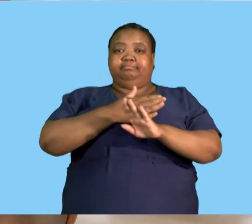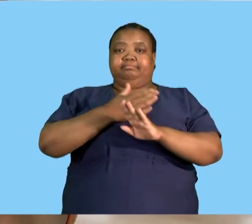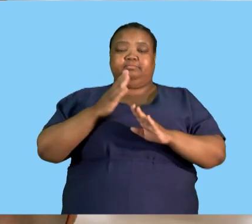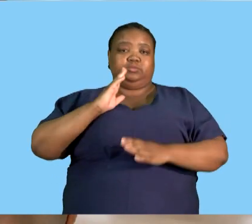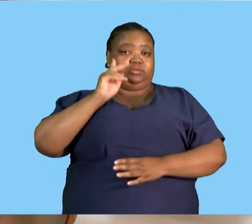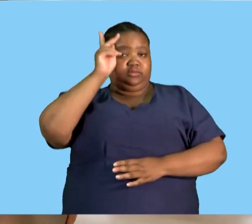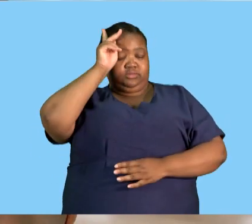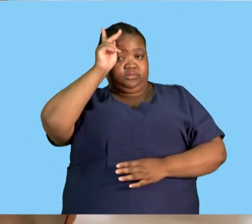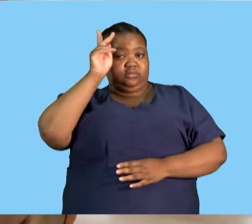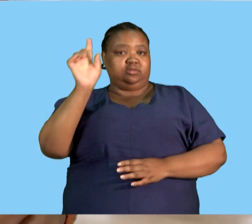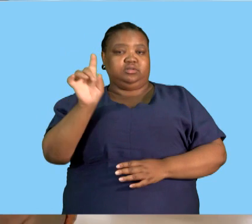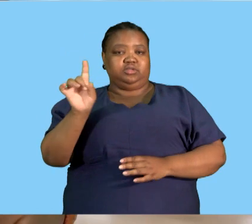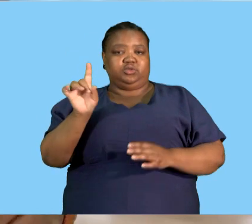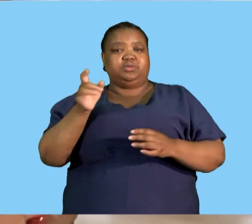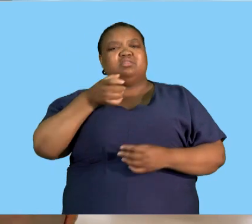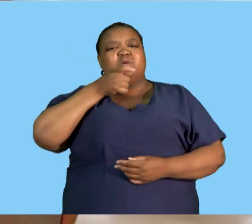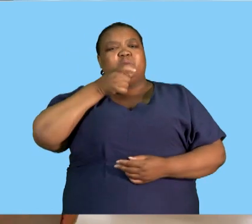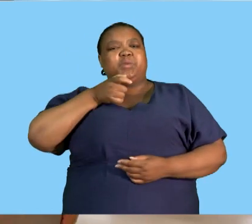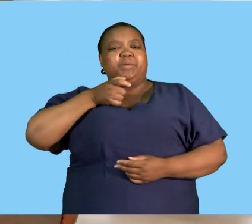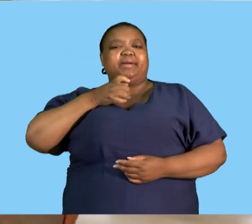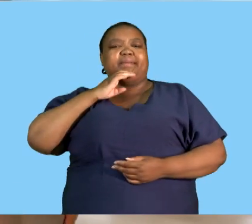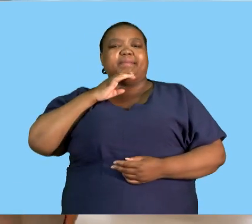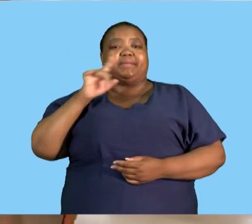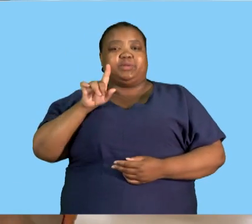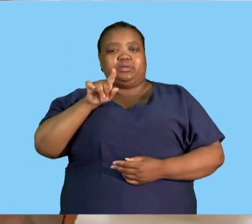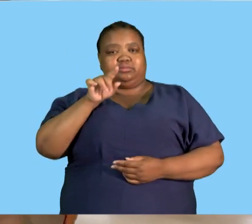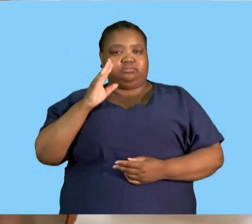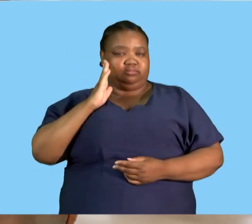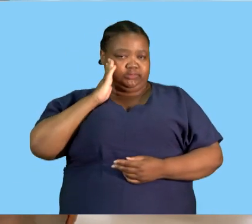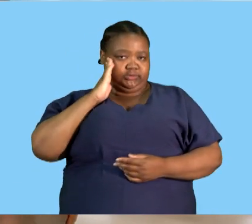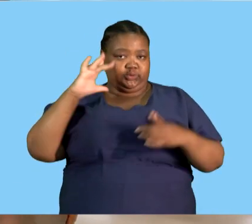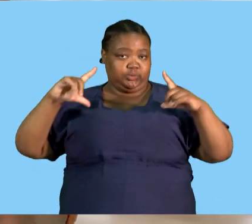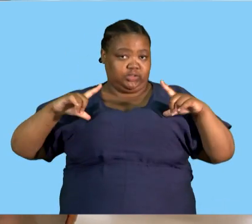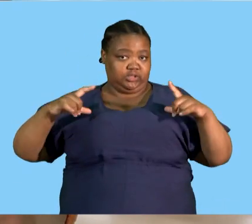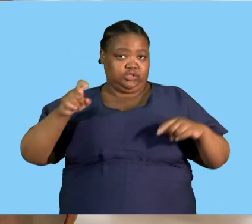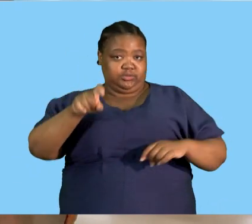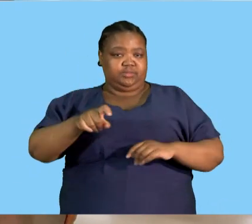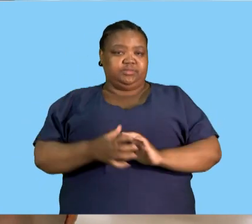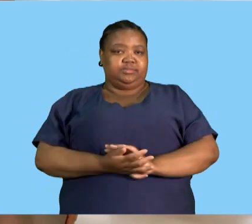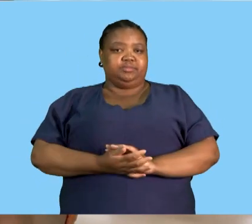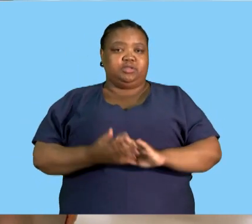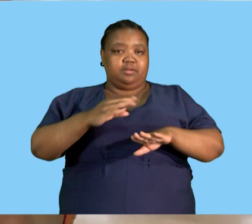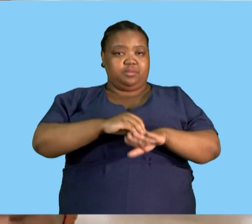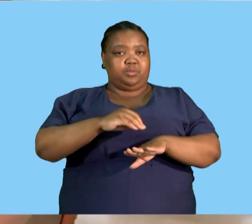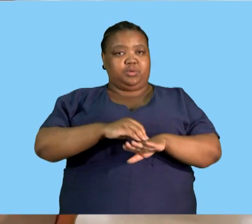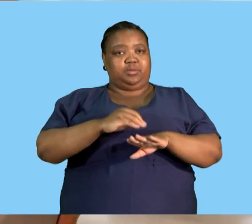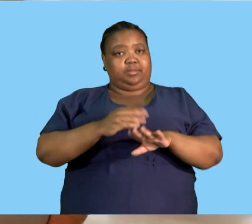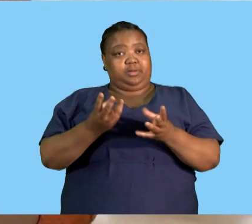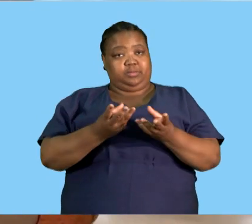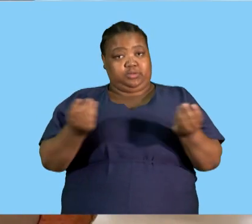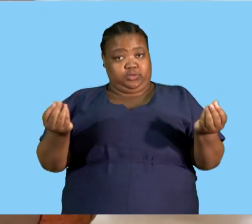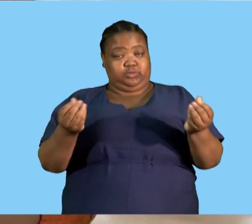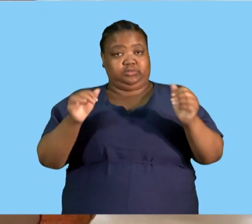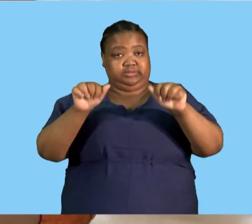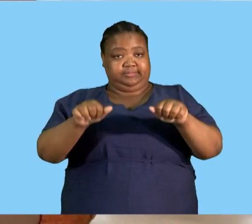All right, so pre-knowledge, you should know the following definitions. This is what is expected of you as we're starting